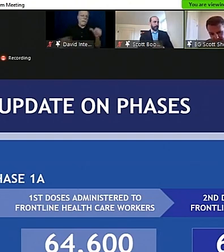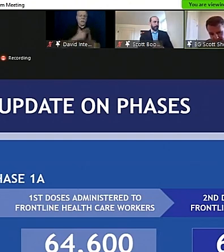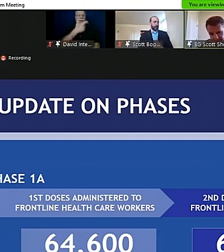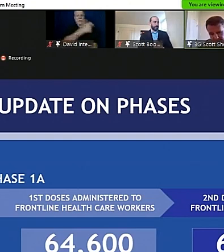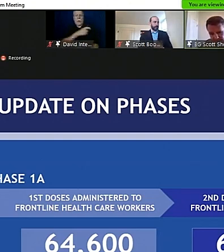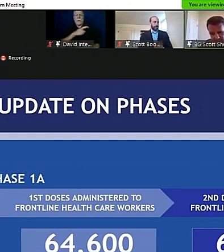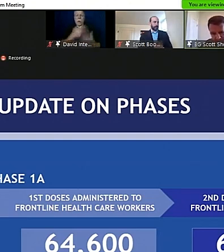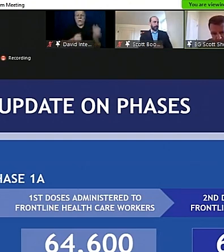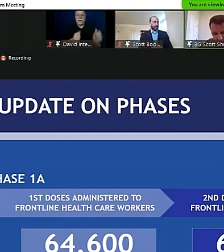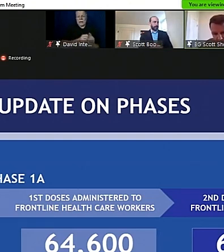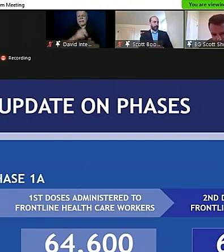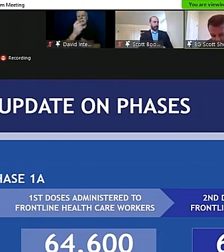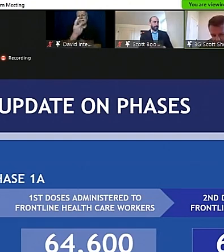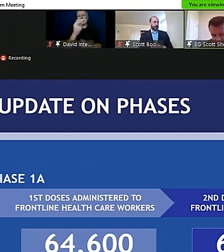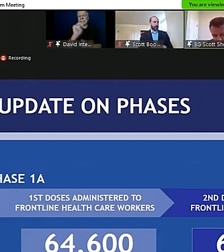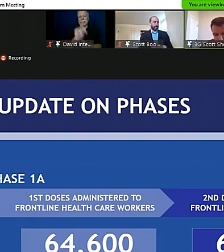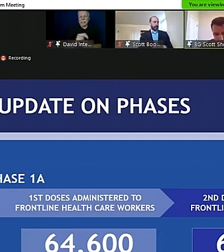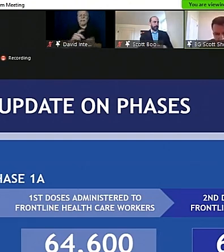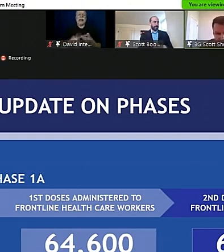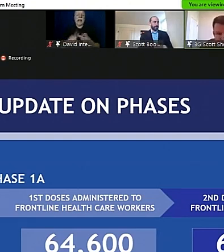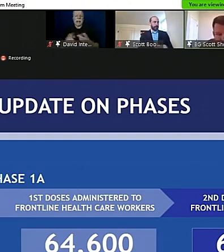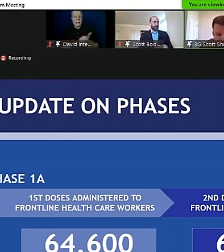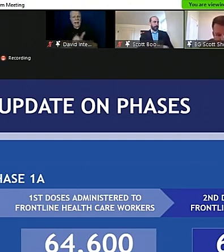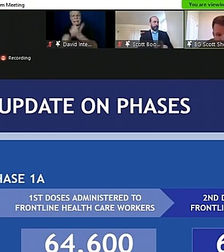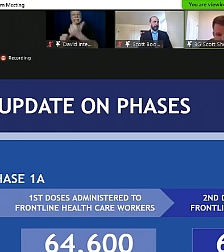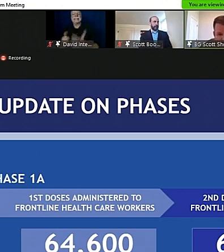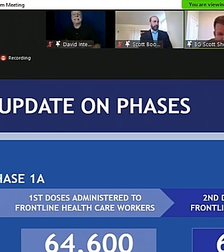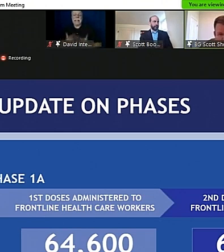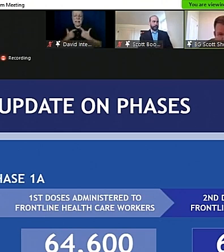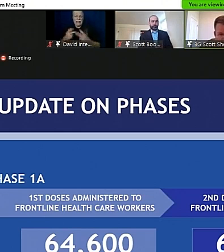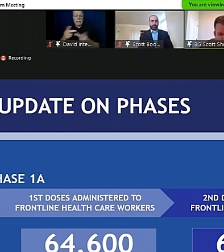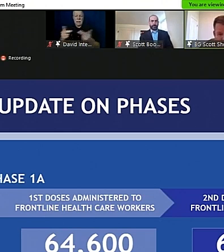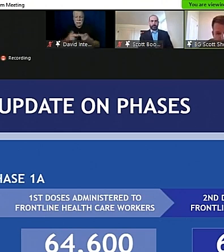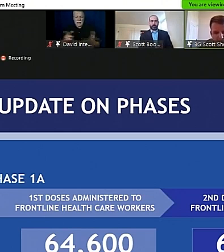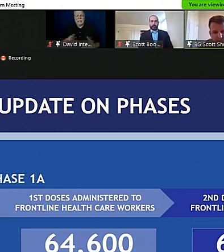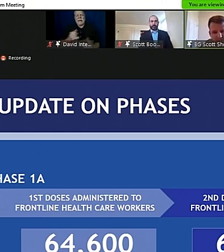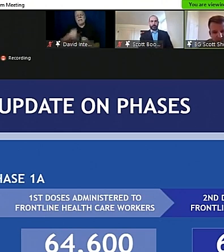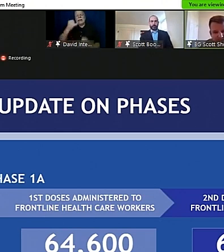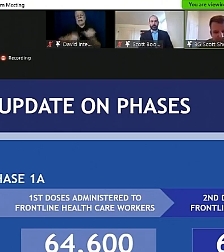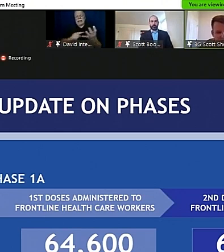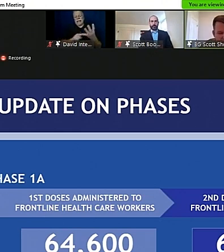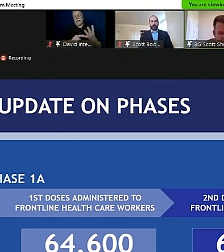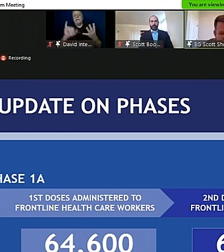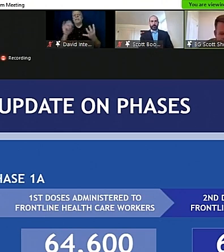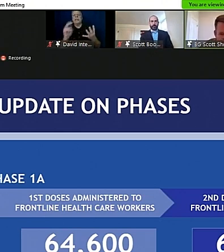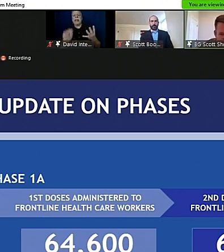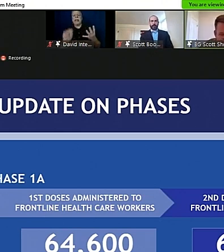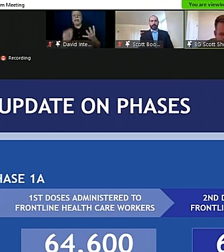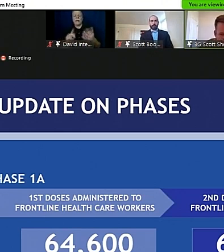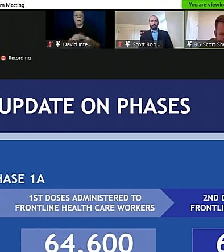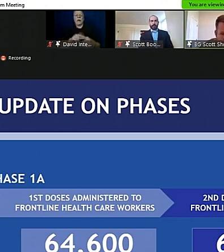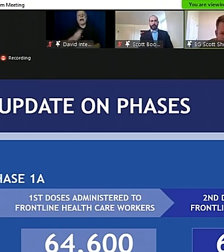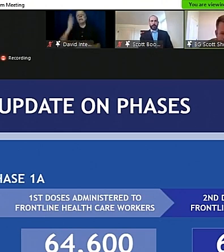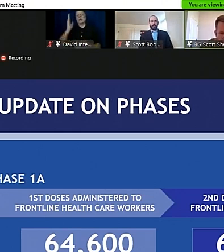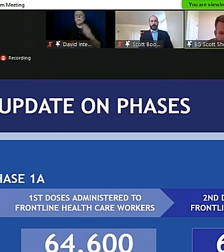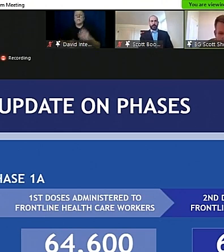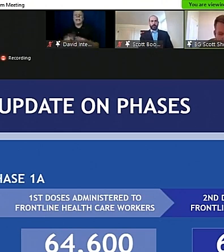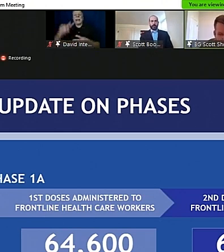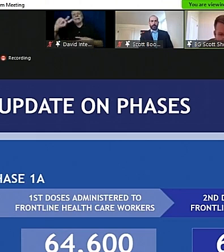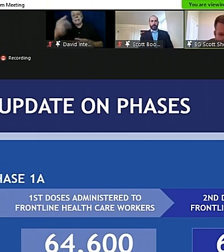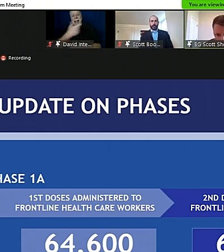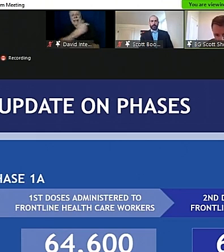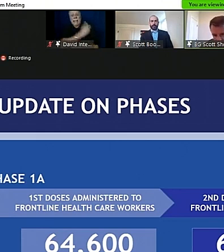assisted living facilities by the end of January, and to also complete all second doses by the end of February. So we're